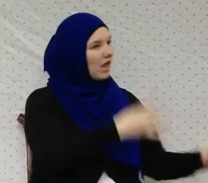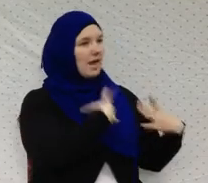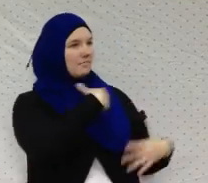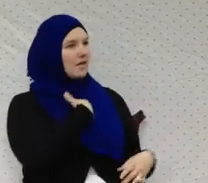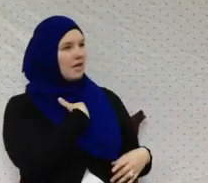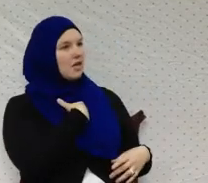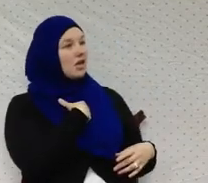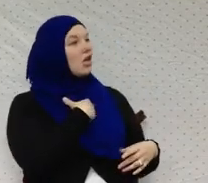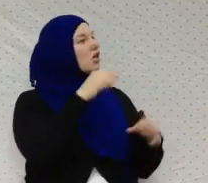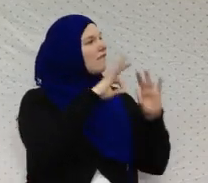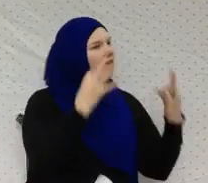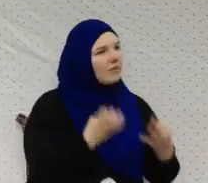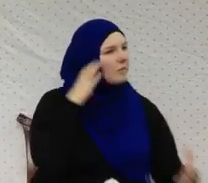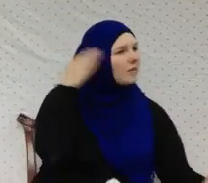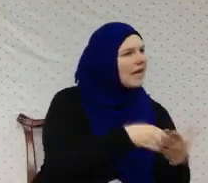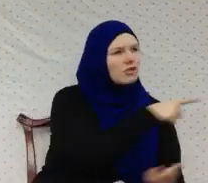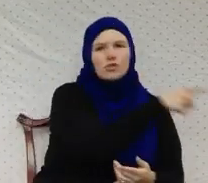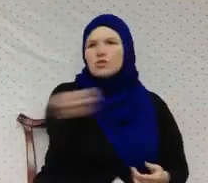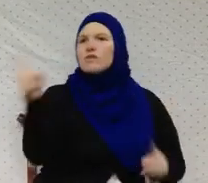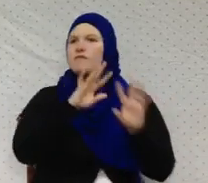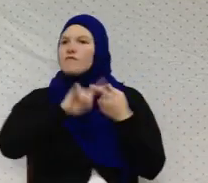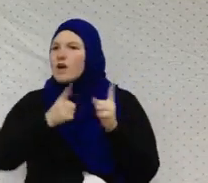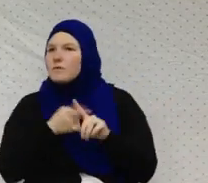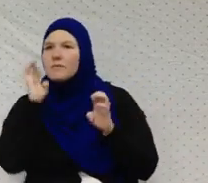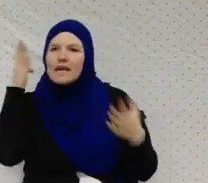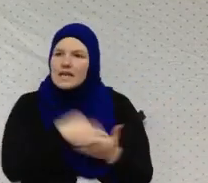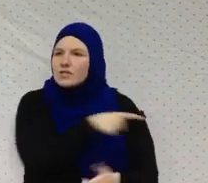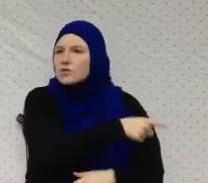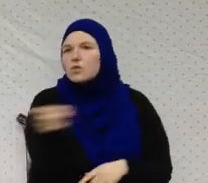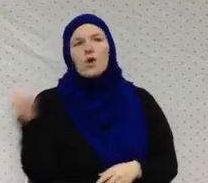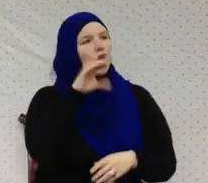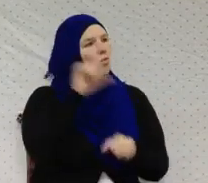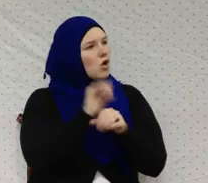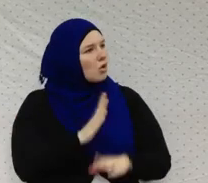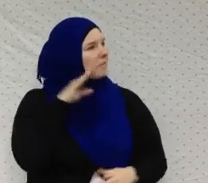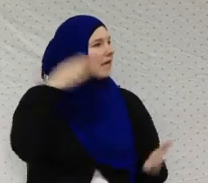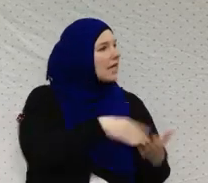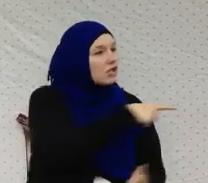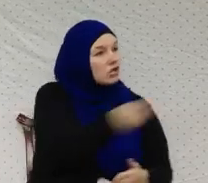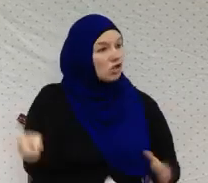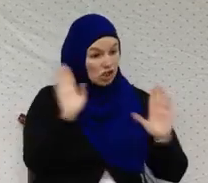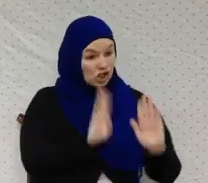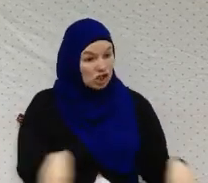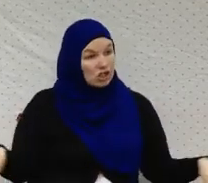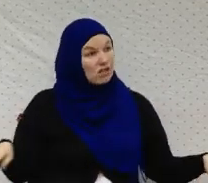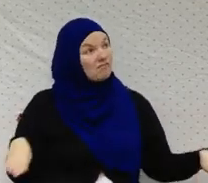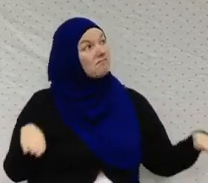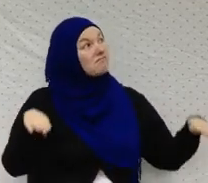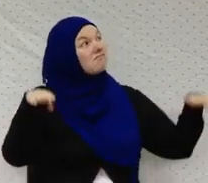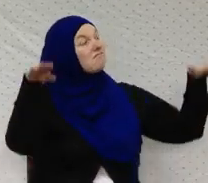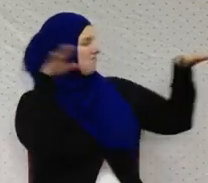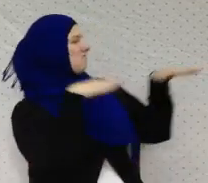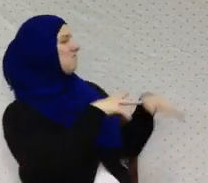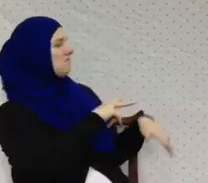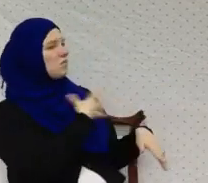angry with you. Your family will be against you, your friends will be against you, your co-workers will be against you, your children